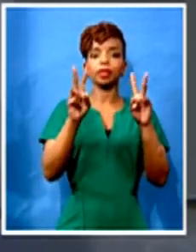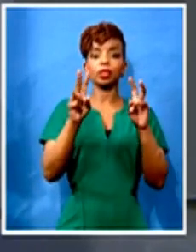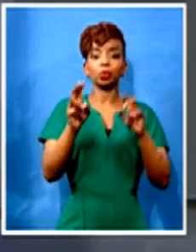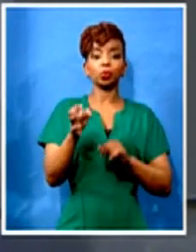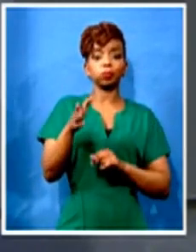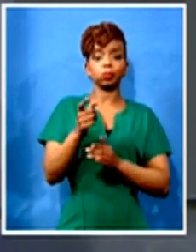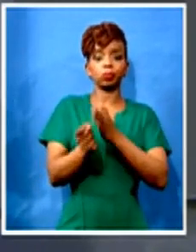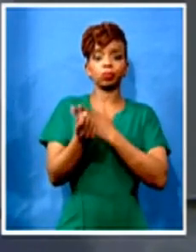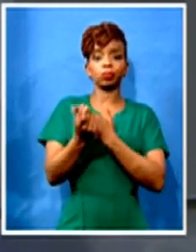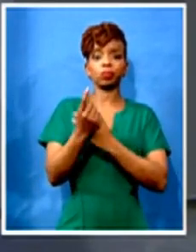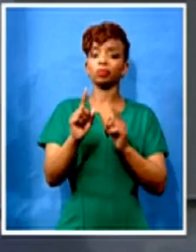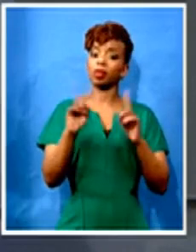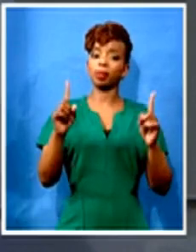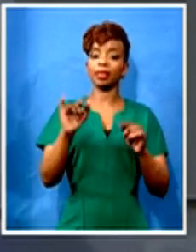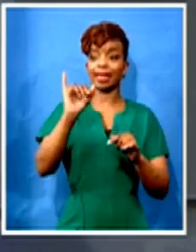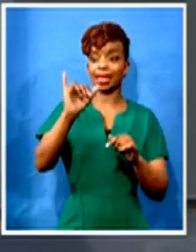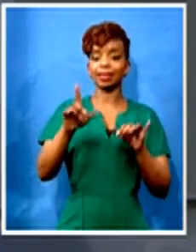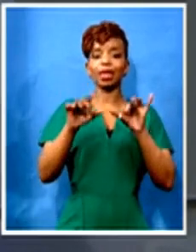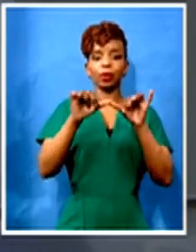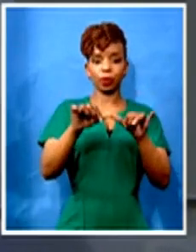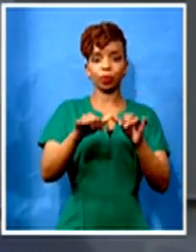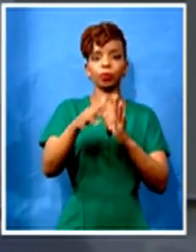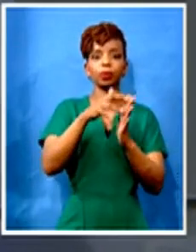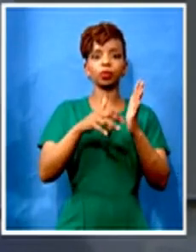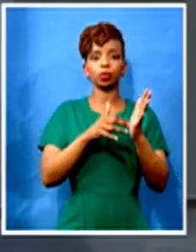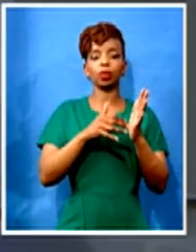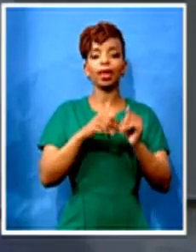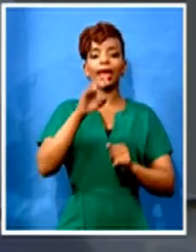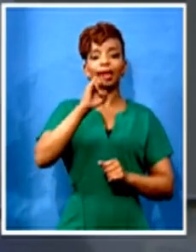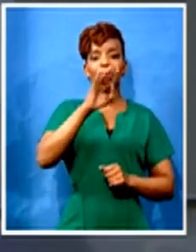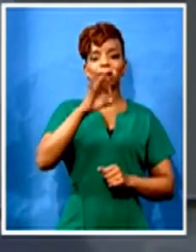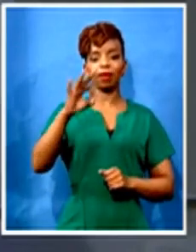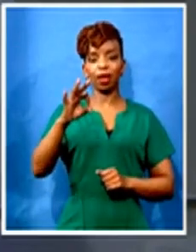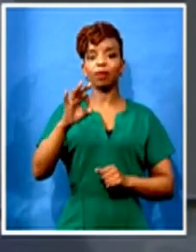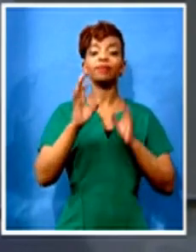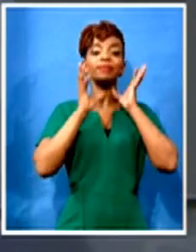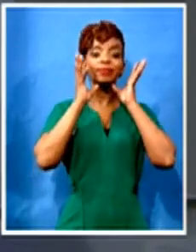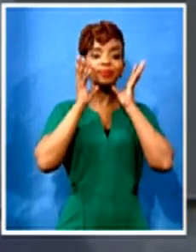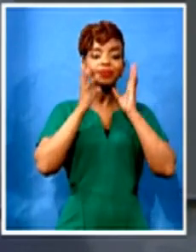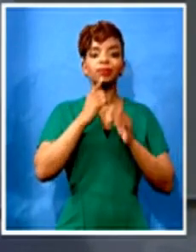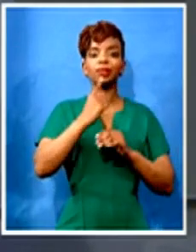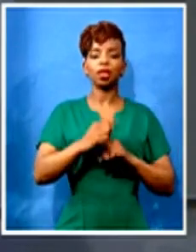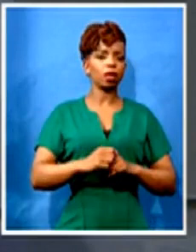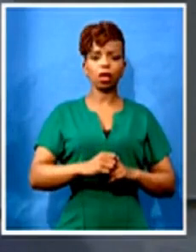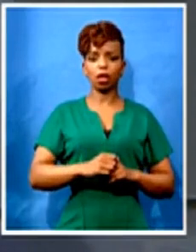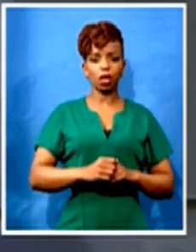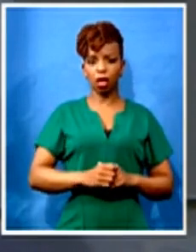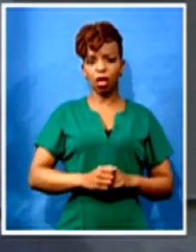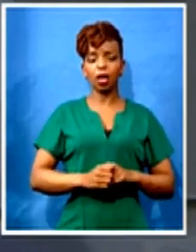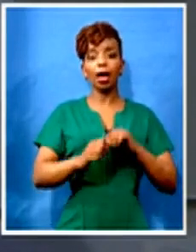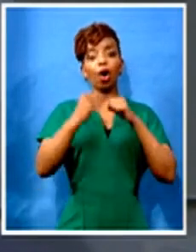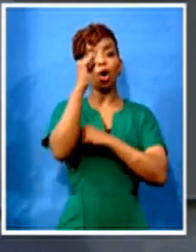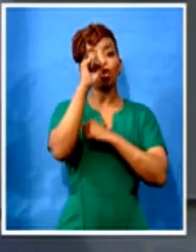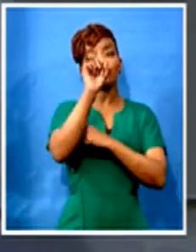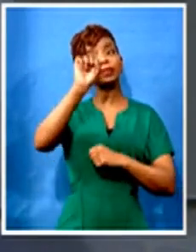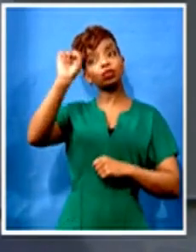leader Julius Malema has called for the closure of Zimbabwe's embassy in South Africa until the human rights situation in that country has